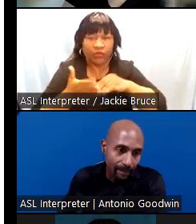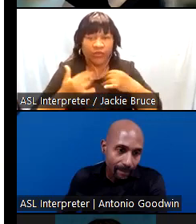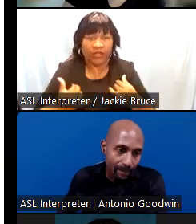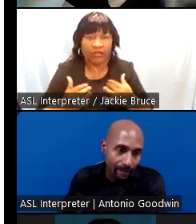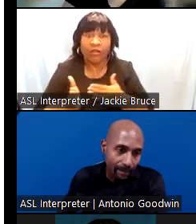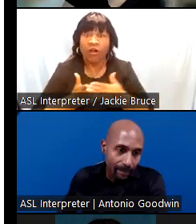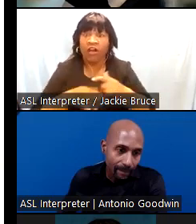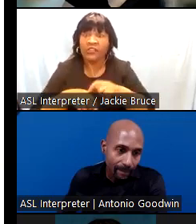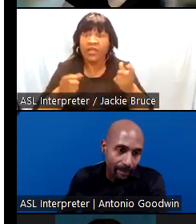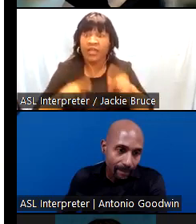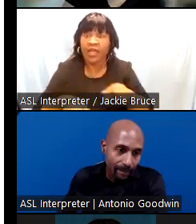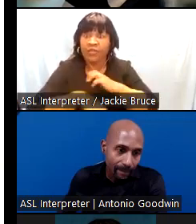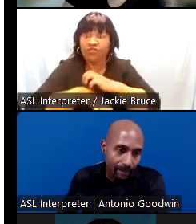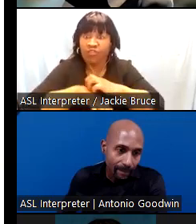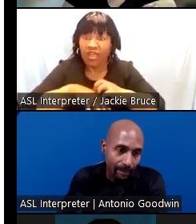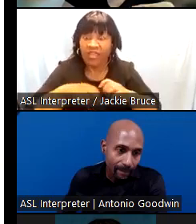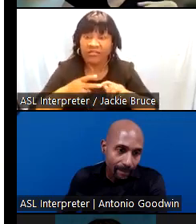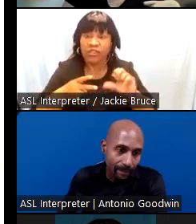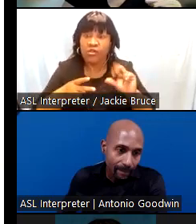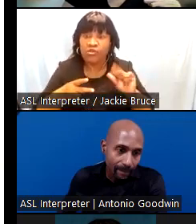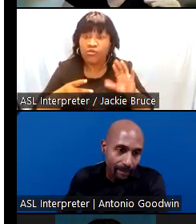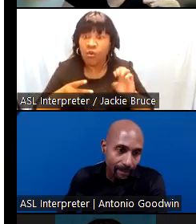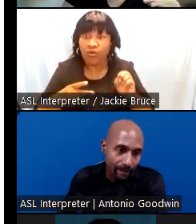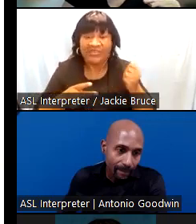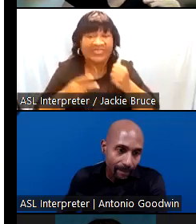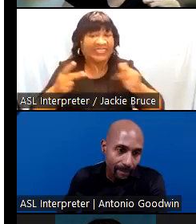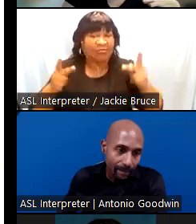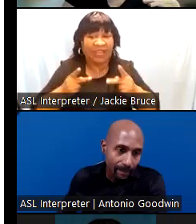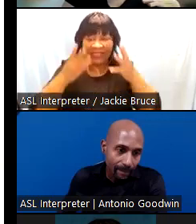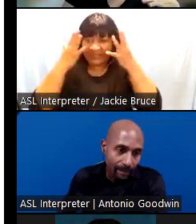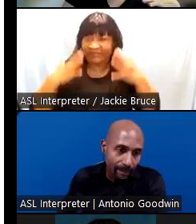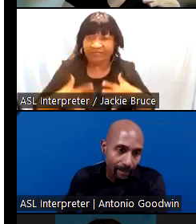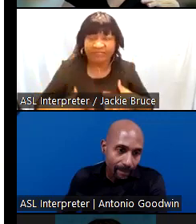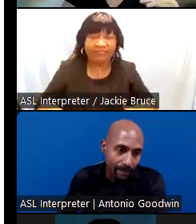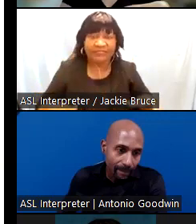Often the rash and sores will show up anywhere where